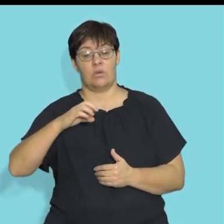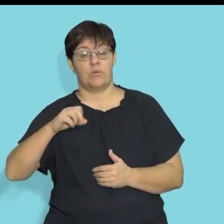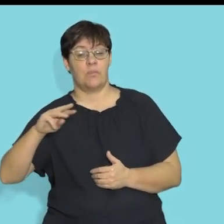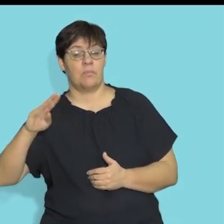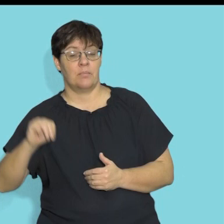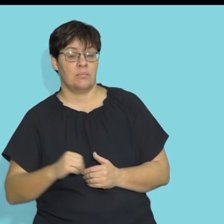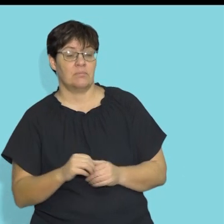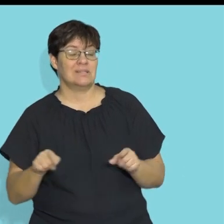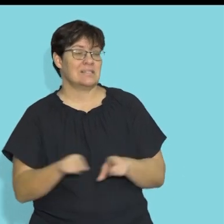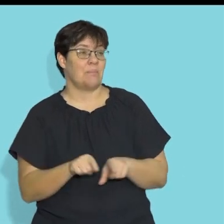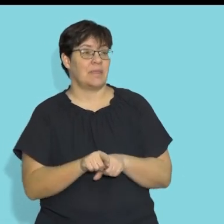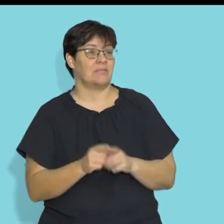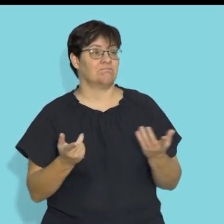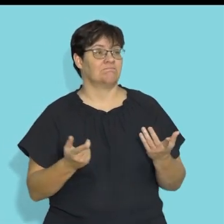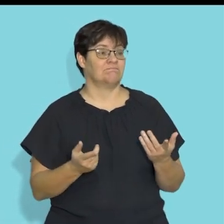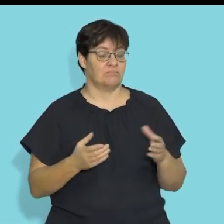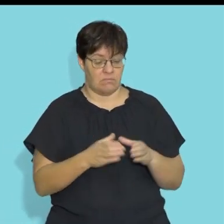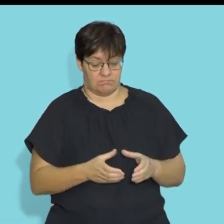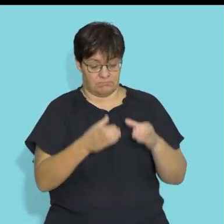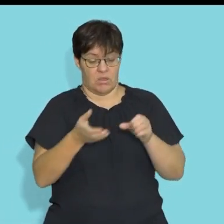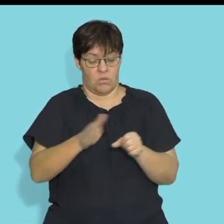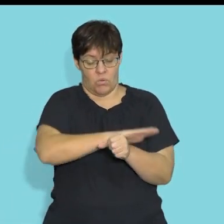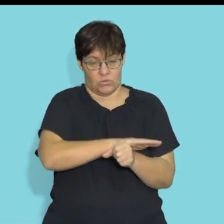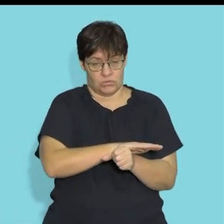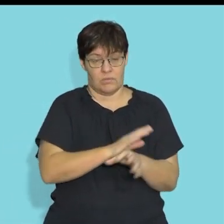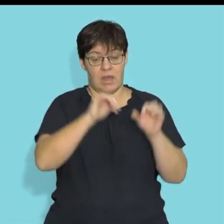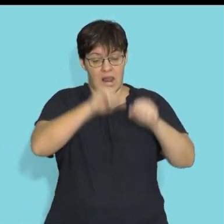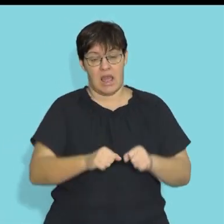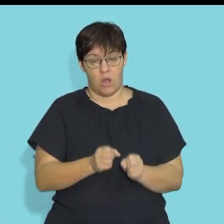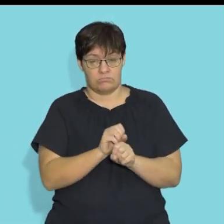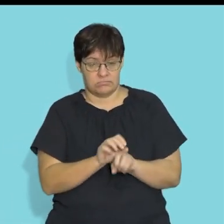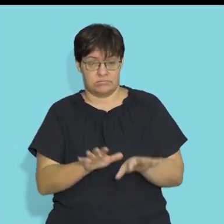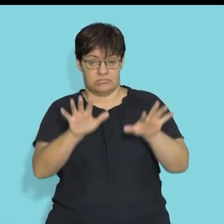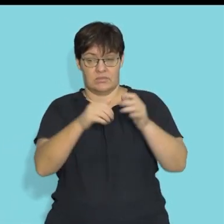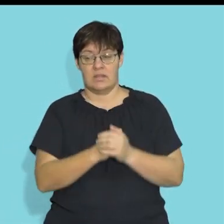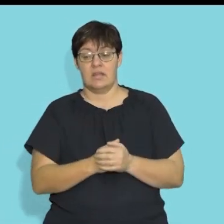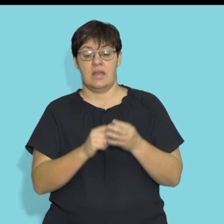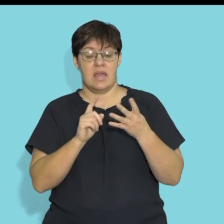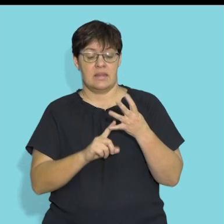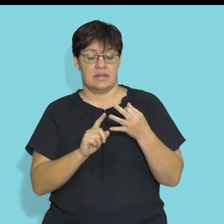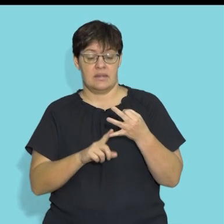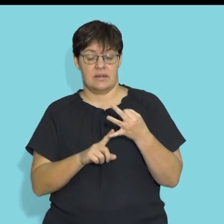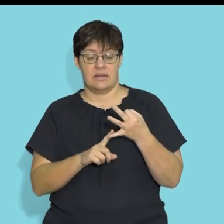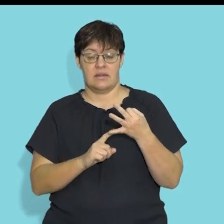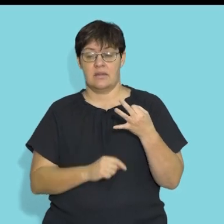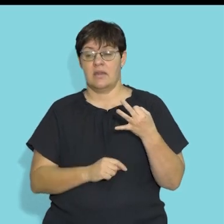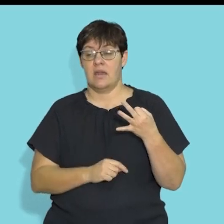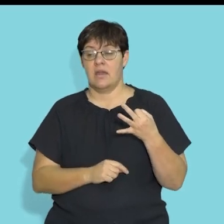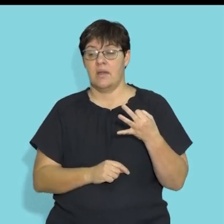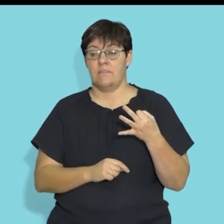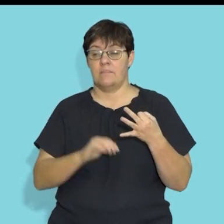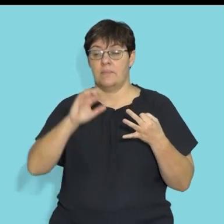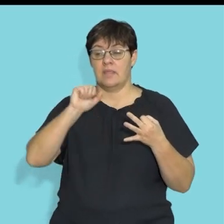of something that's in a closed container that's allowed to evaporate, and then saturated solution